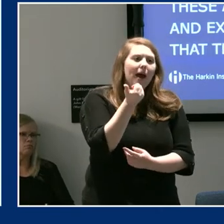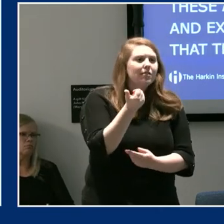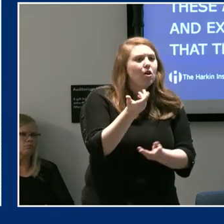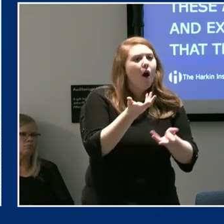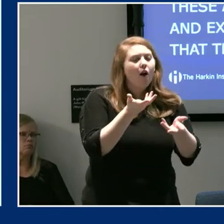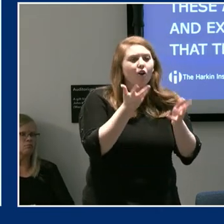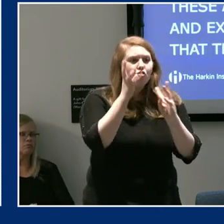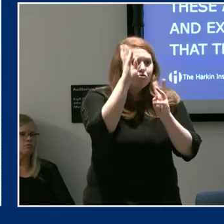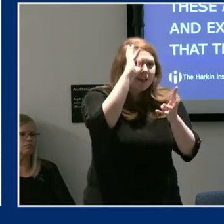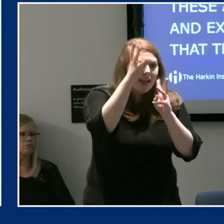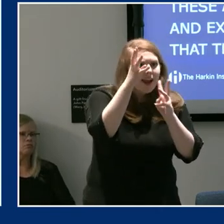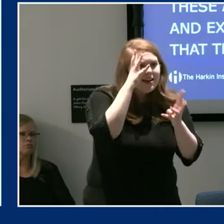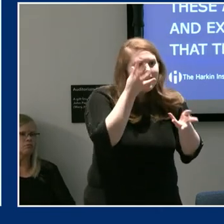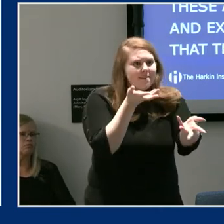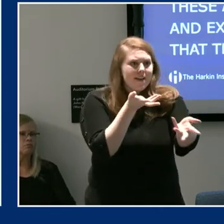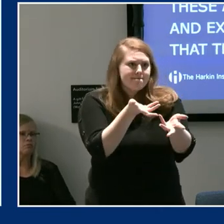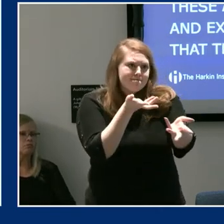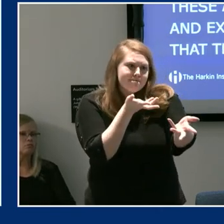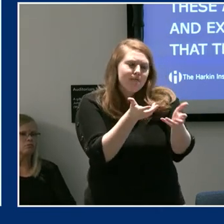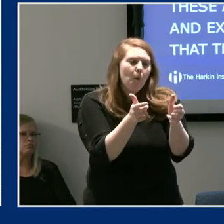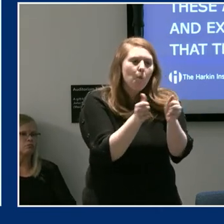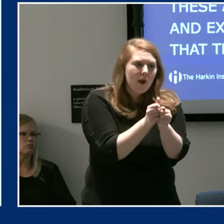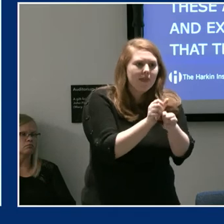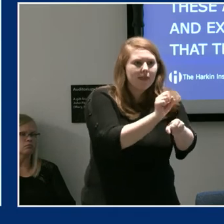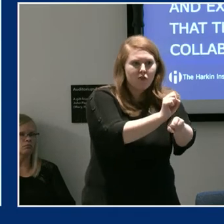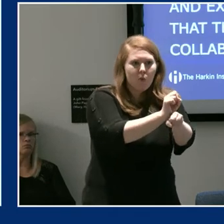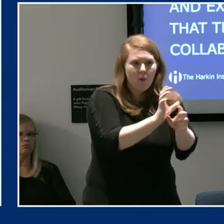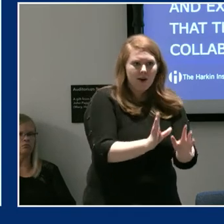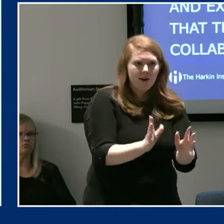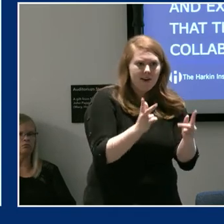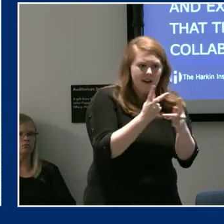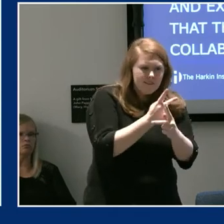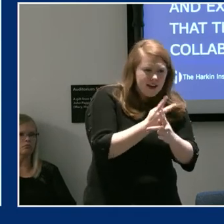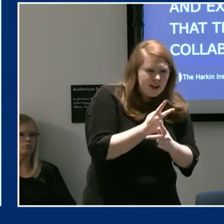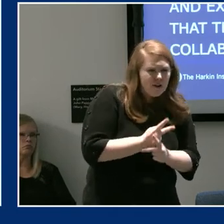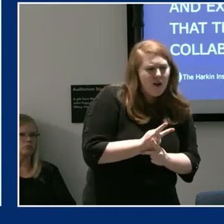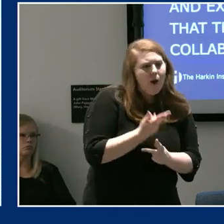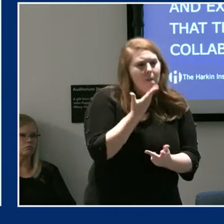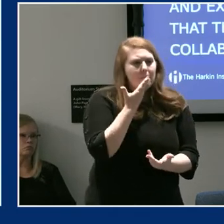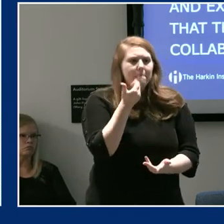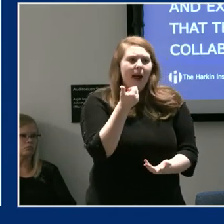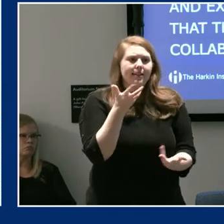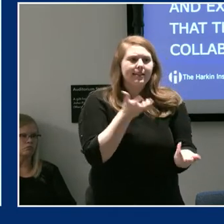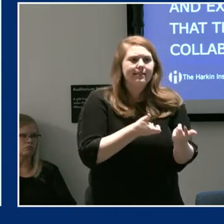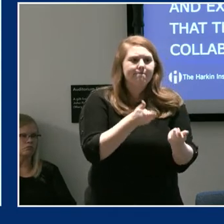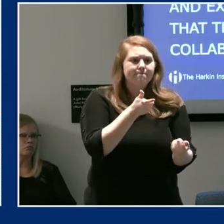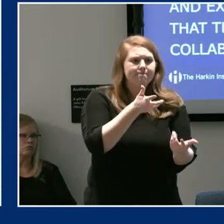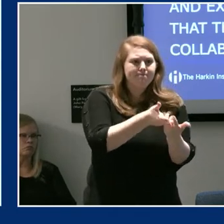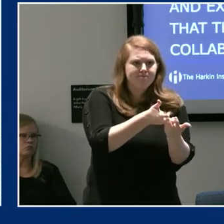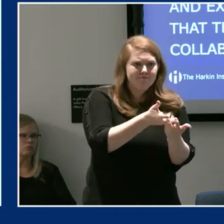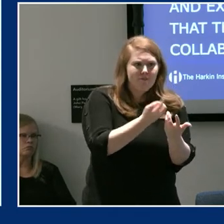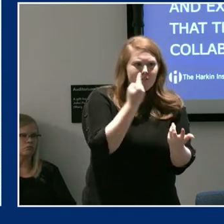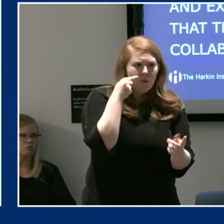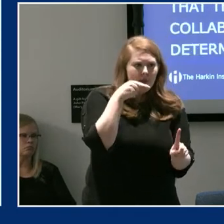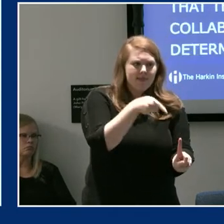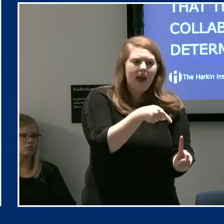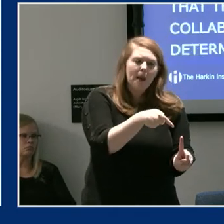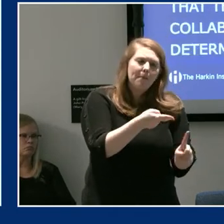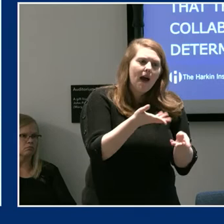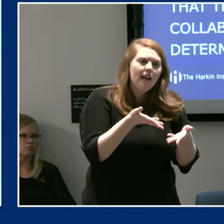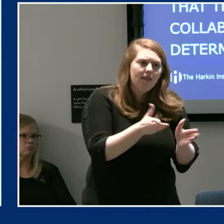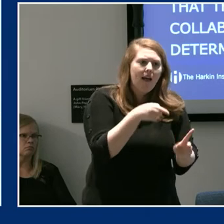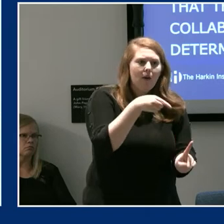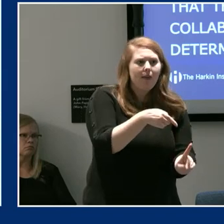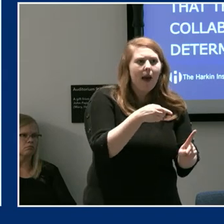in working with an employee to determine the accommodations that will allow them to